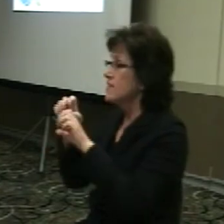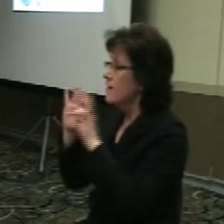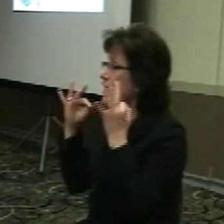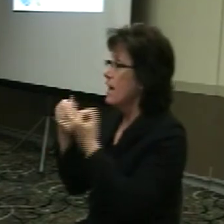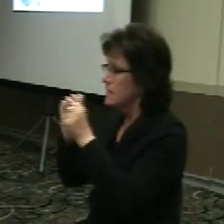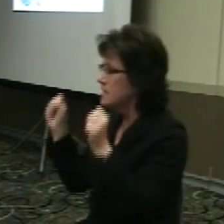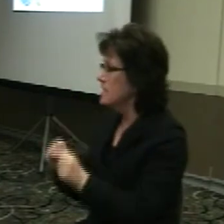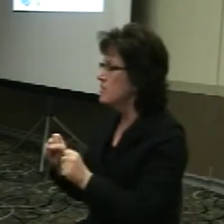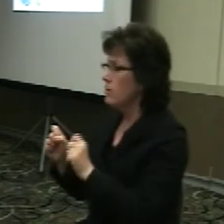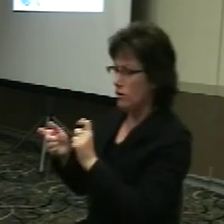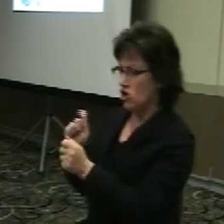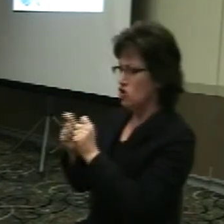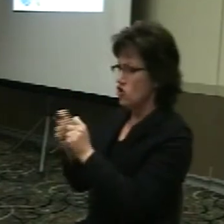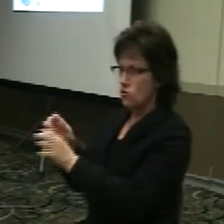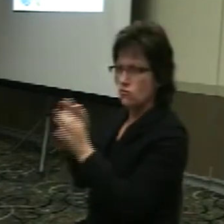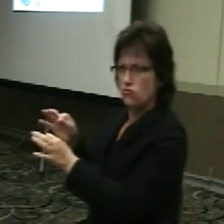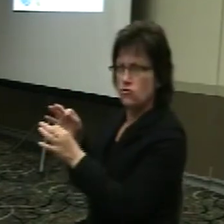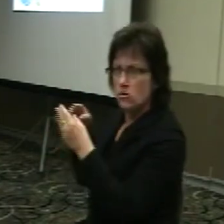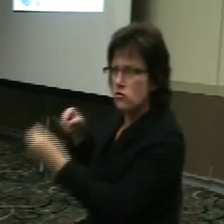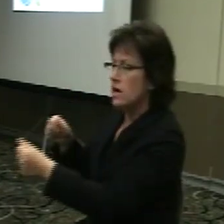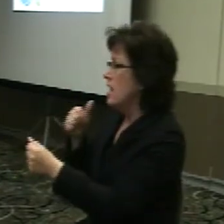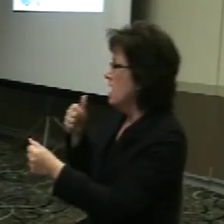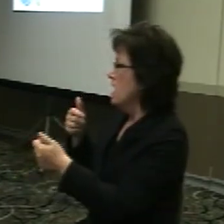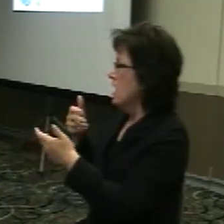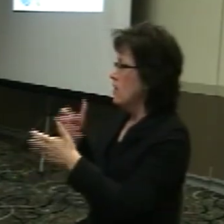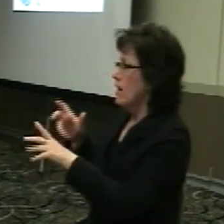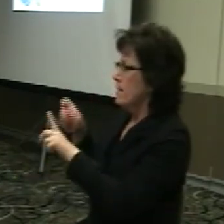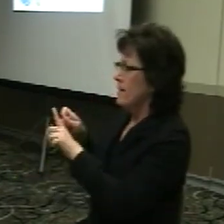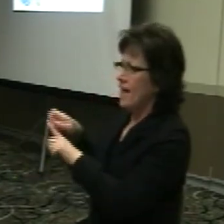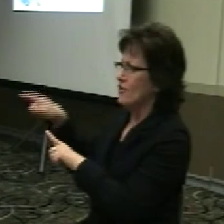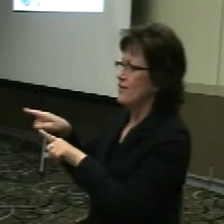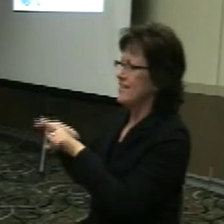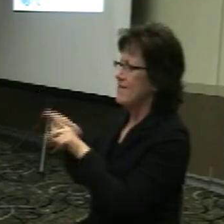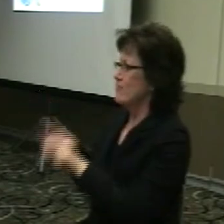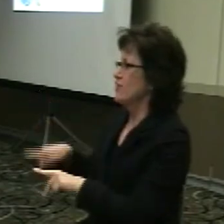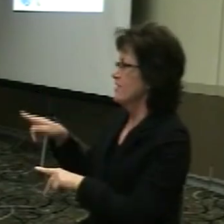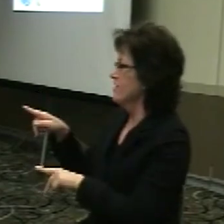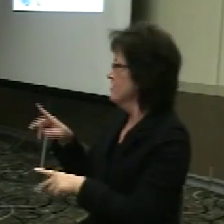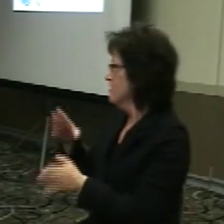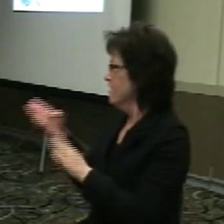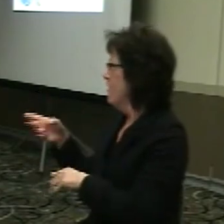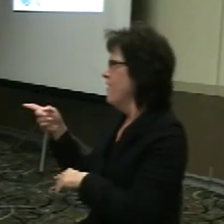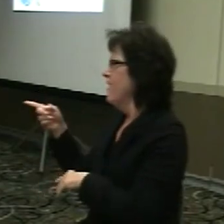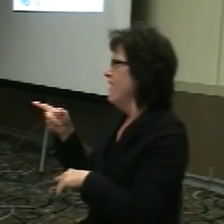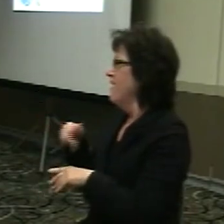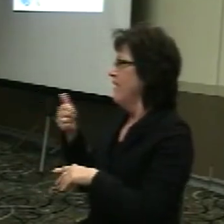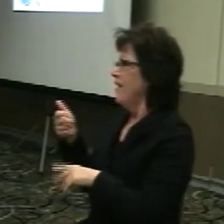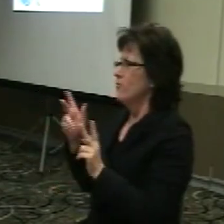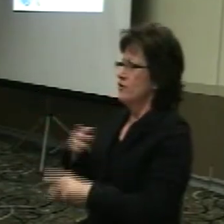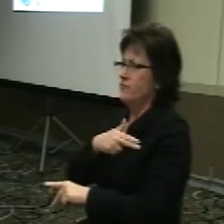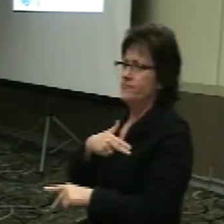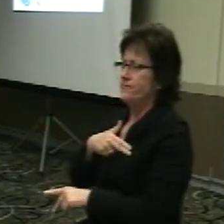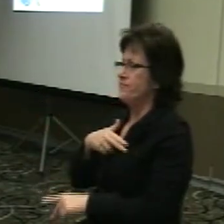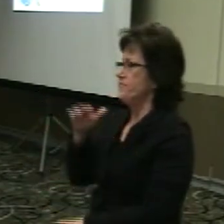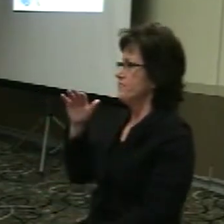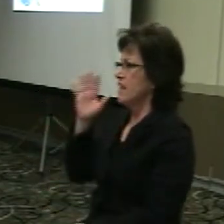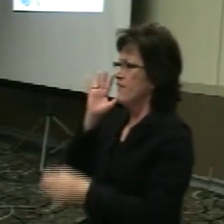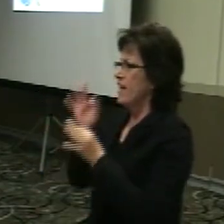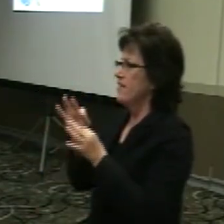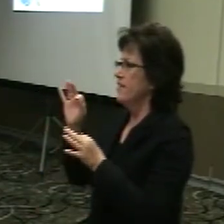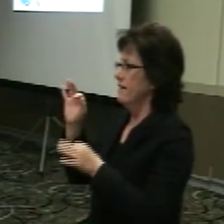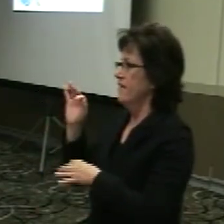itself that we don't do, I keep wanting to pick on you, Olivia. Okay, Rachel? Faye. Okay, Faye,